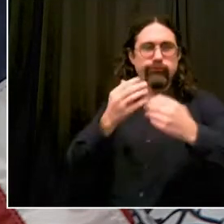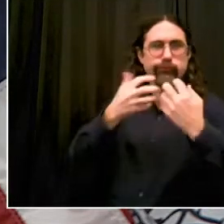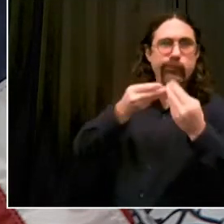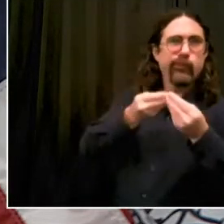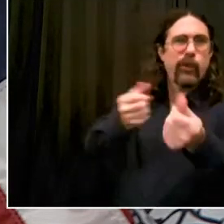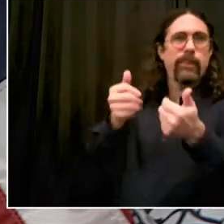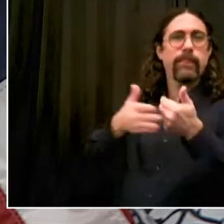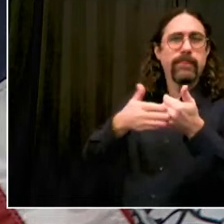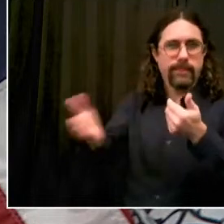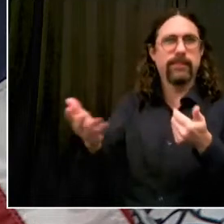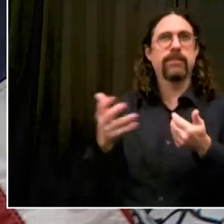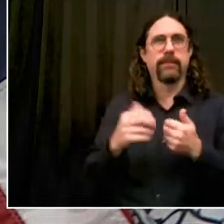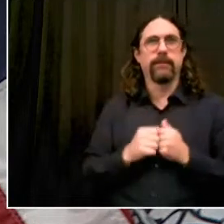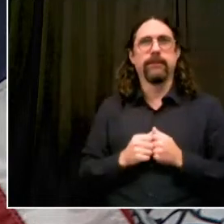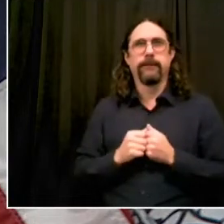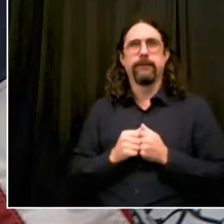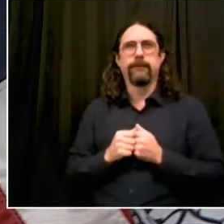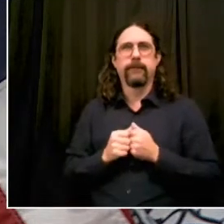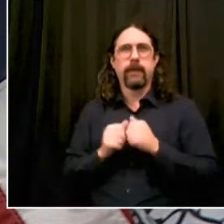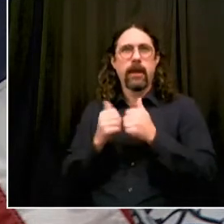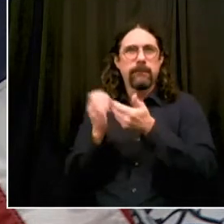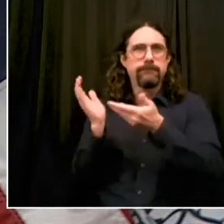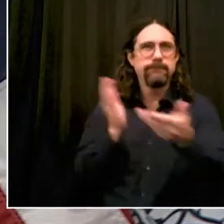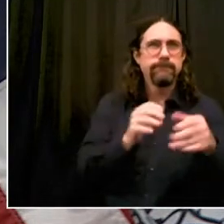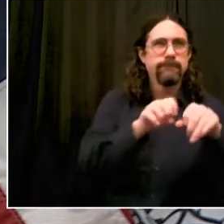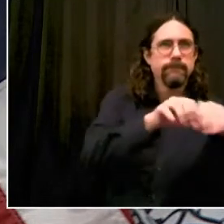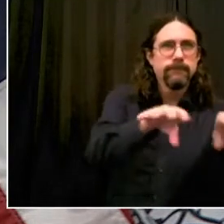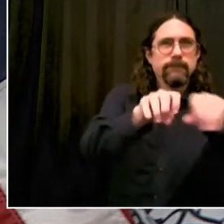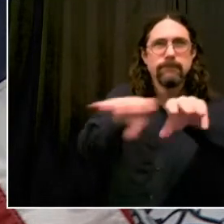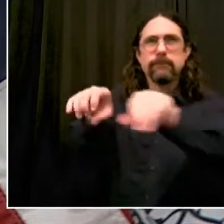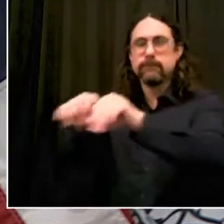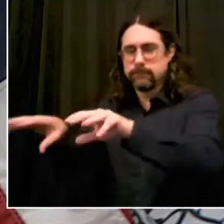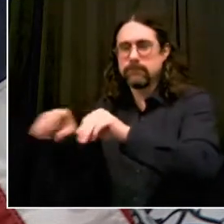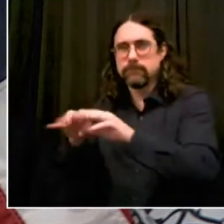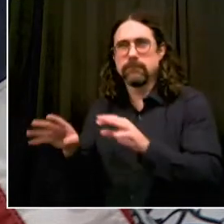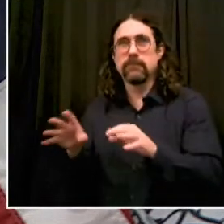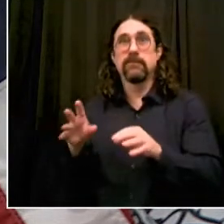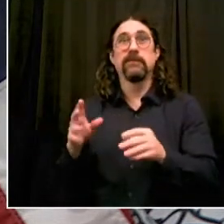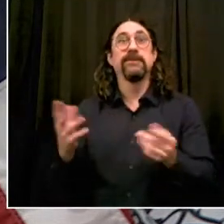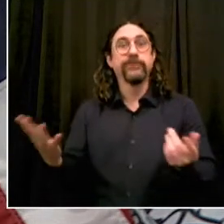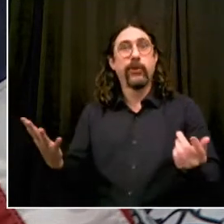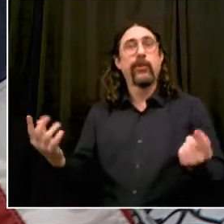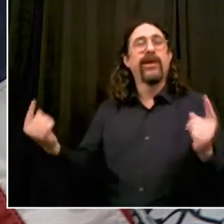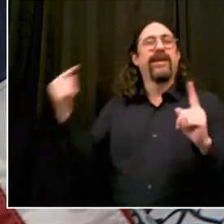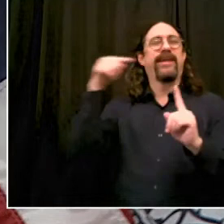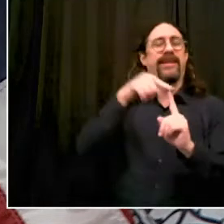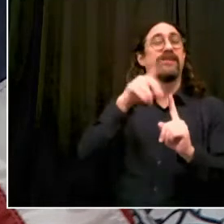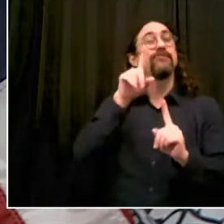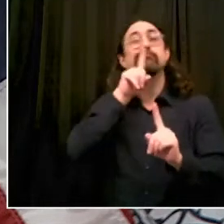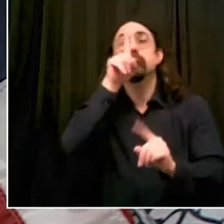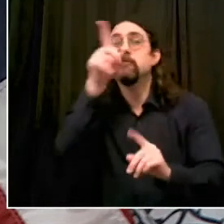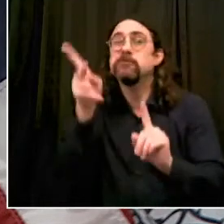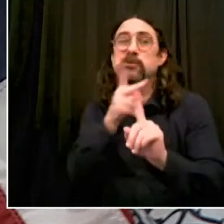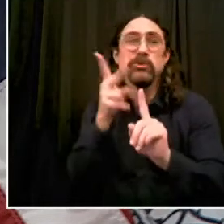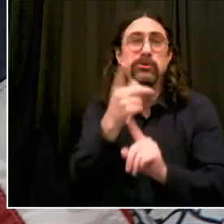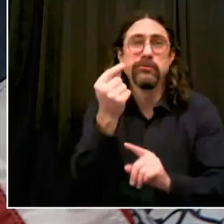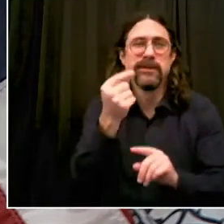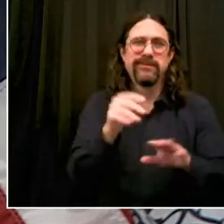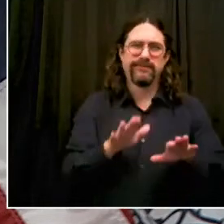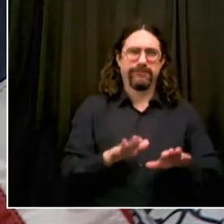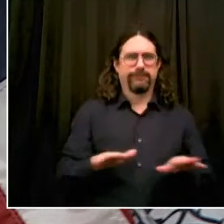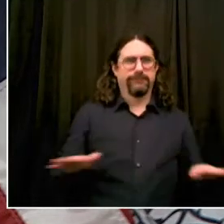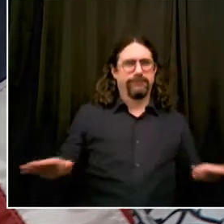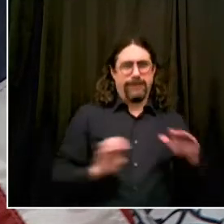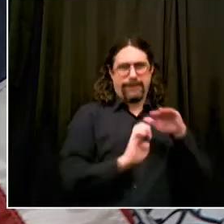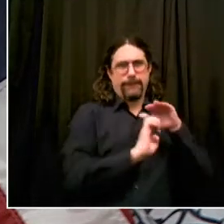We know that the health realities for the youngest kids have been the most favorable. So all of those reasons are why we're doing it now. We look forward